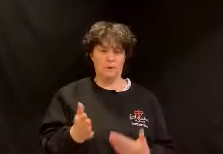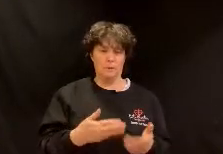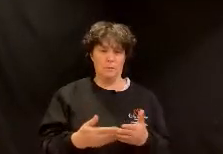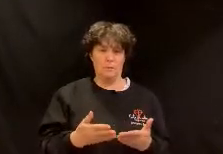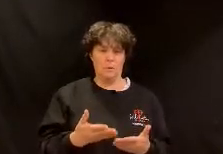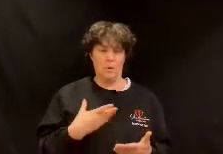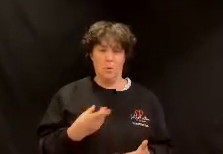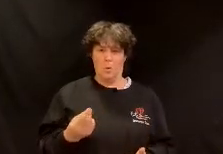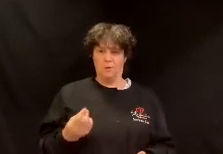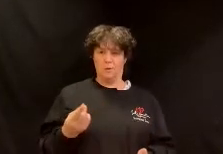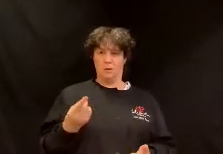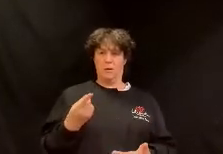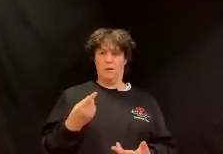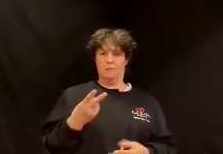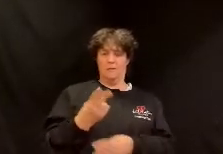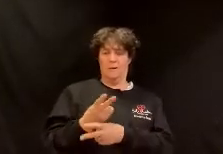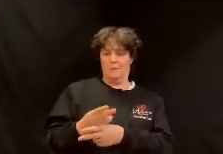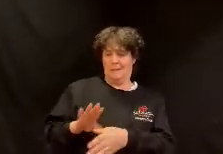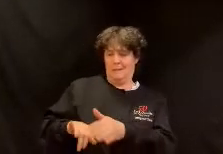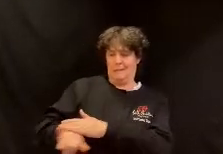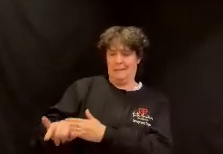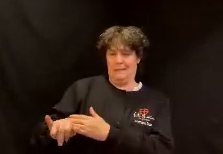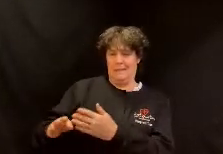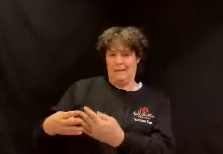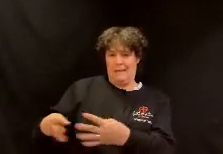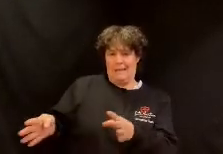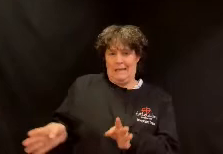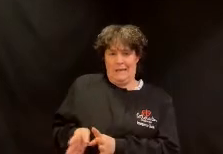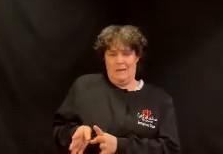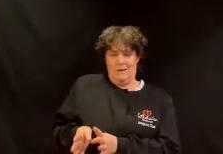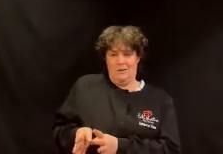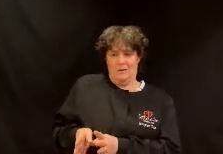What's it going to do if it's just in the cage?